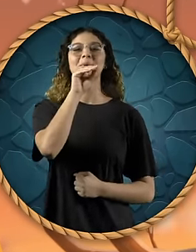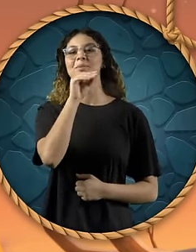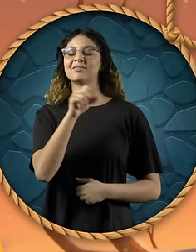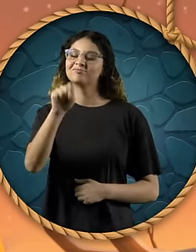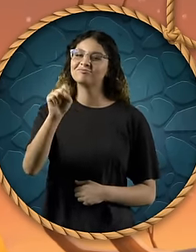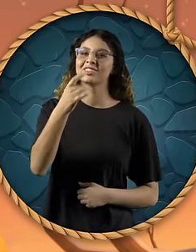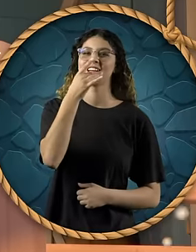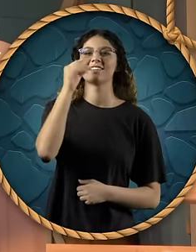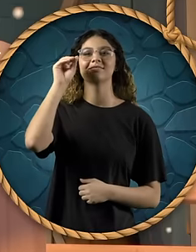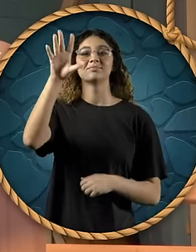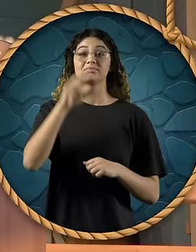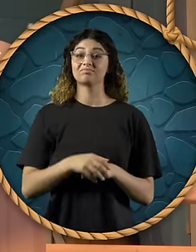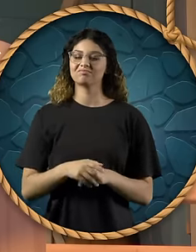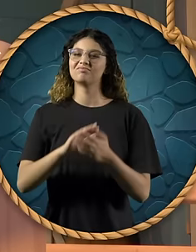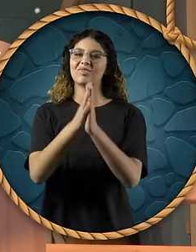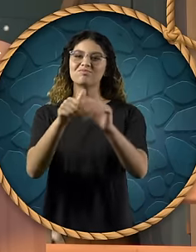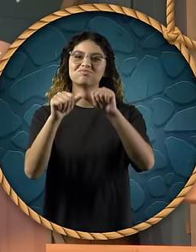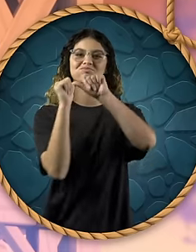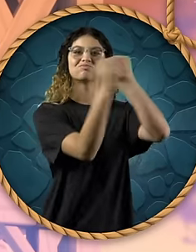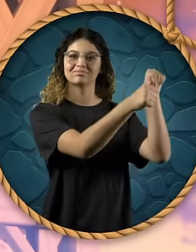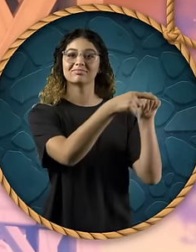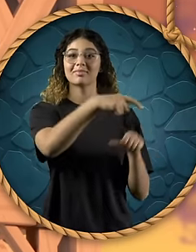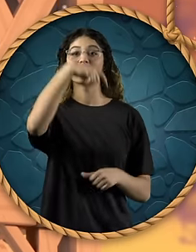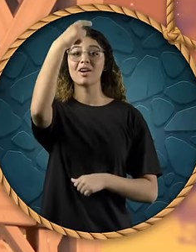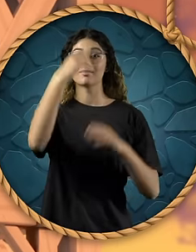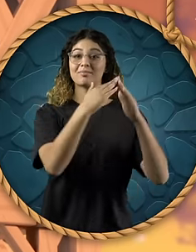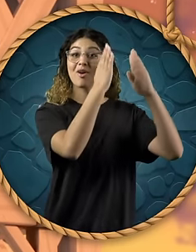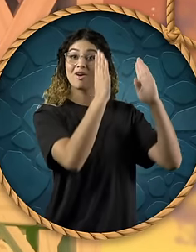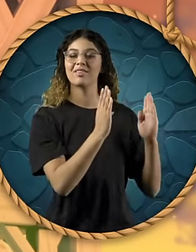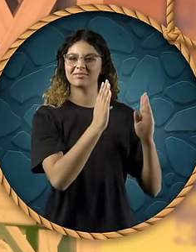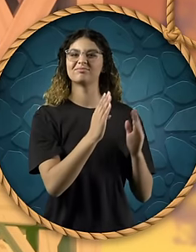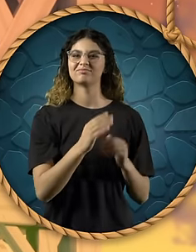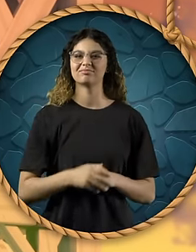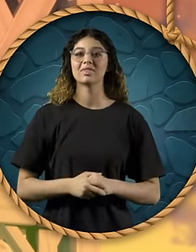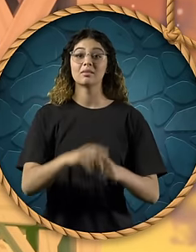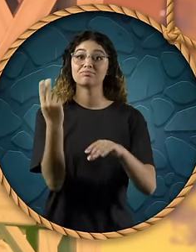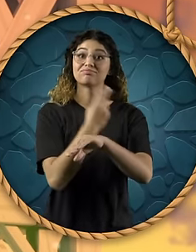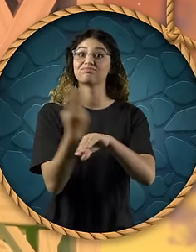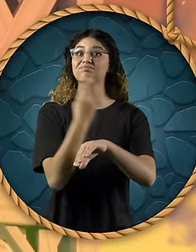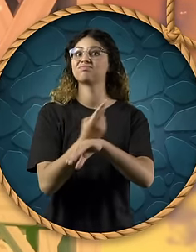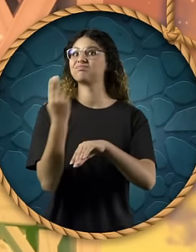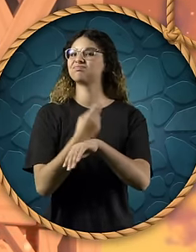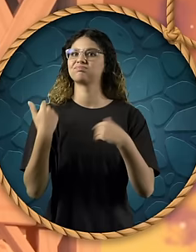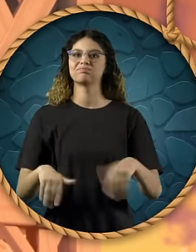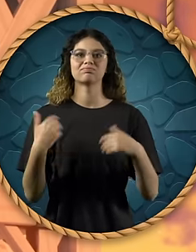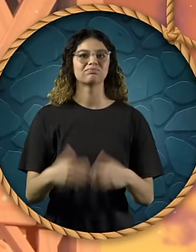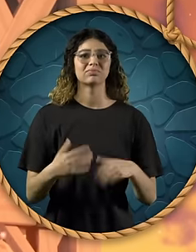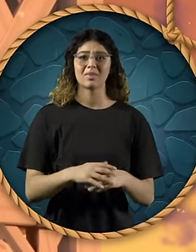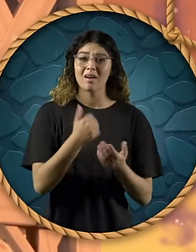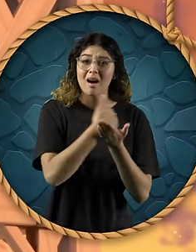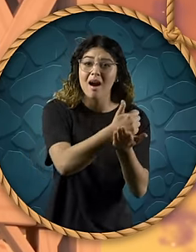Yep, the Luna light became a permanent part of the parasaur barn that day. And it just goes to show that a useful tool